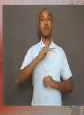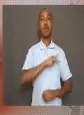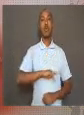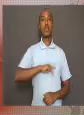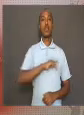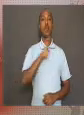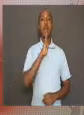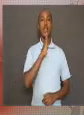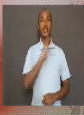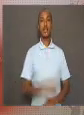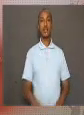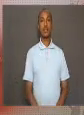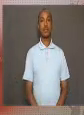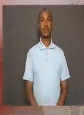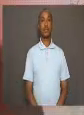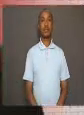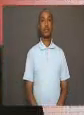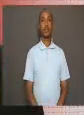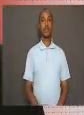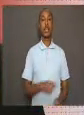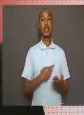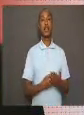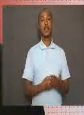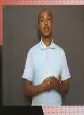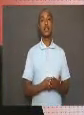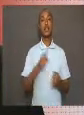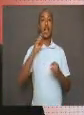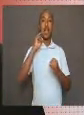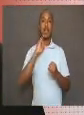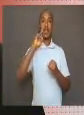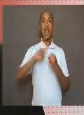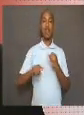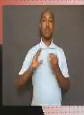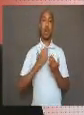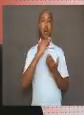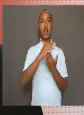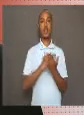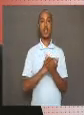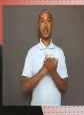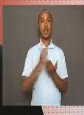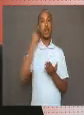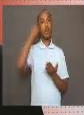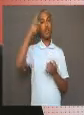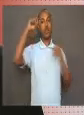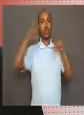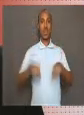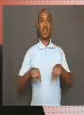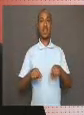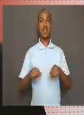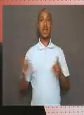chemical properties of bases. This brings us to the end of our lesson for